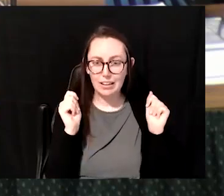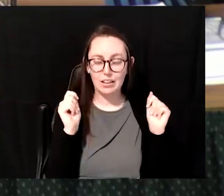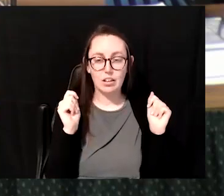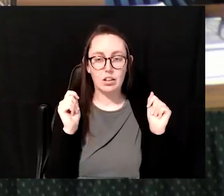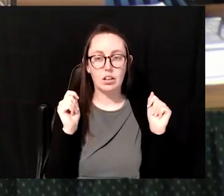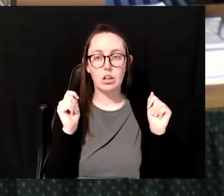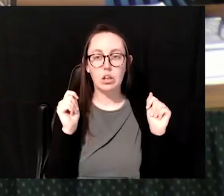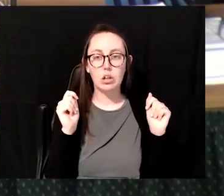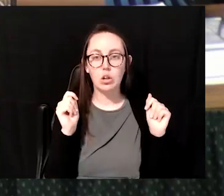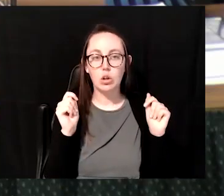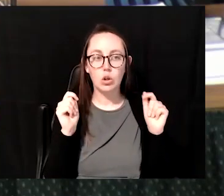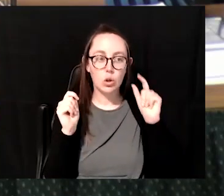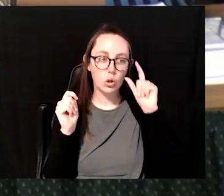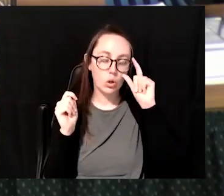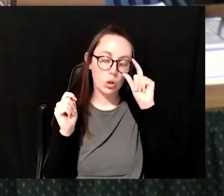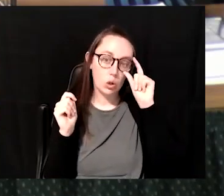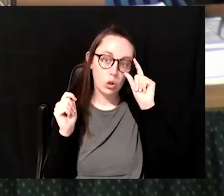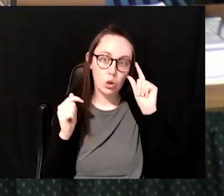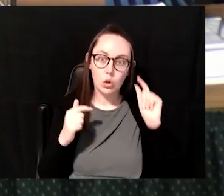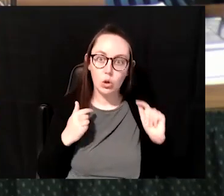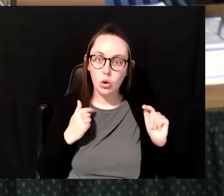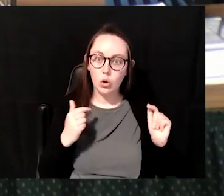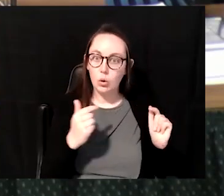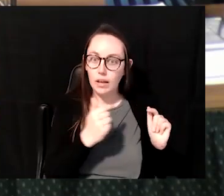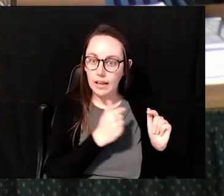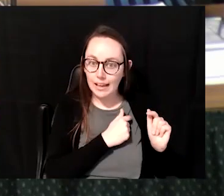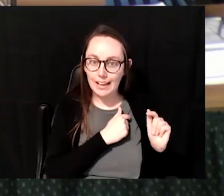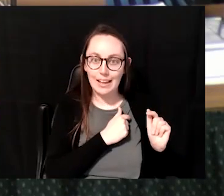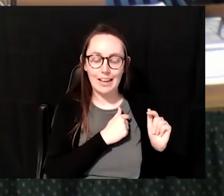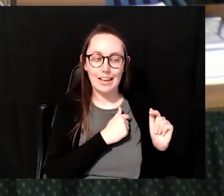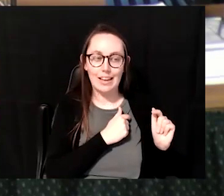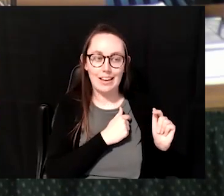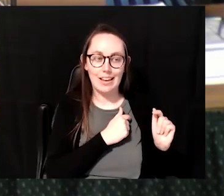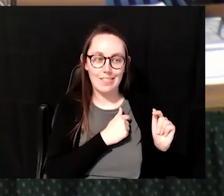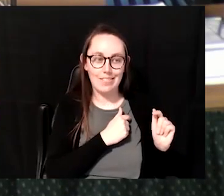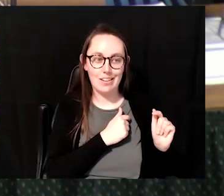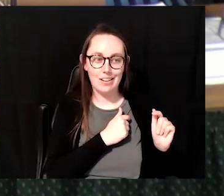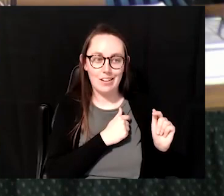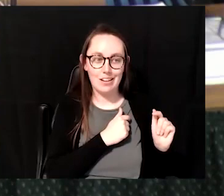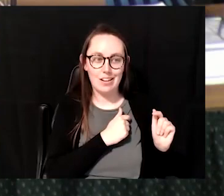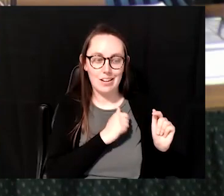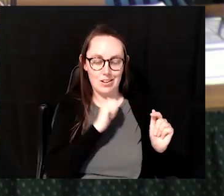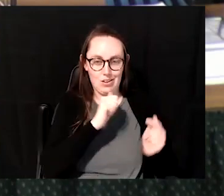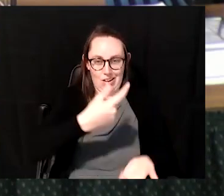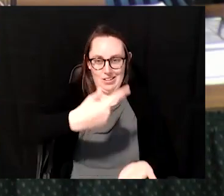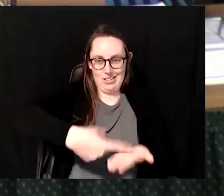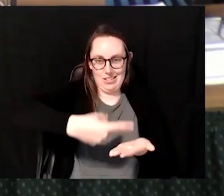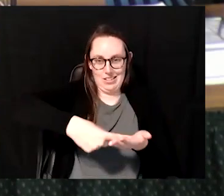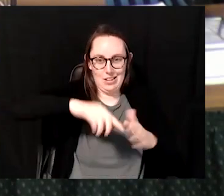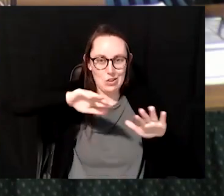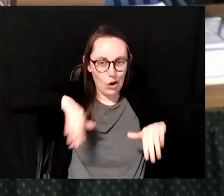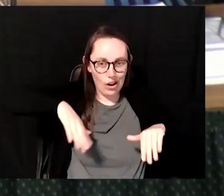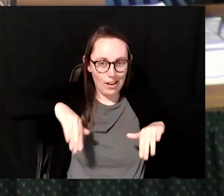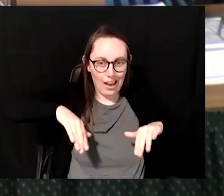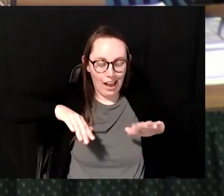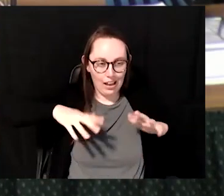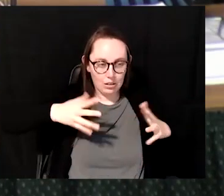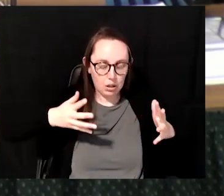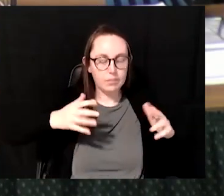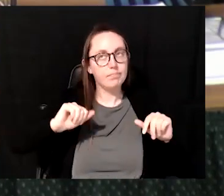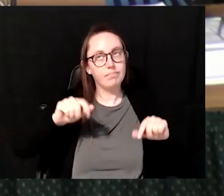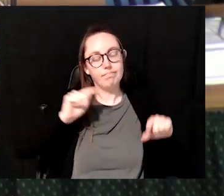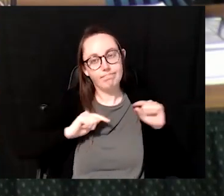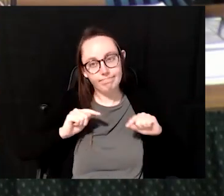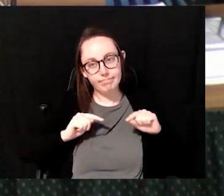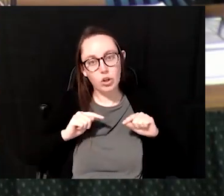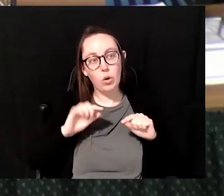really had the discussion of how does everybody feel about I mean attached to the memo and not to